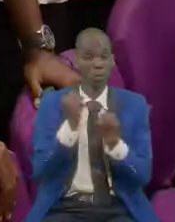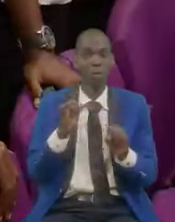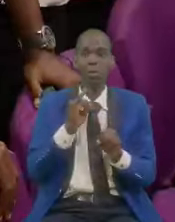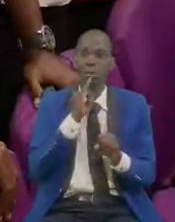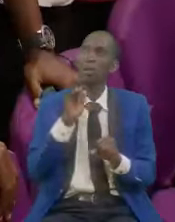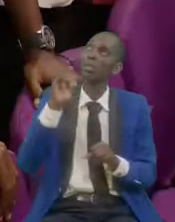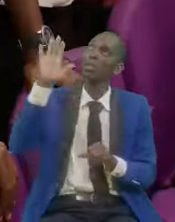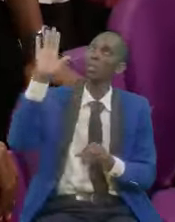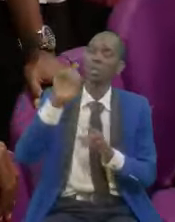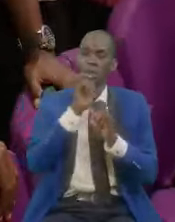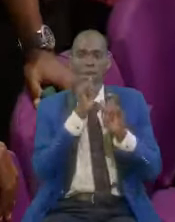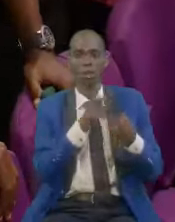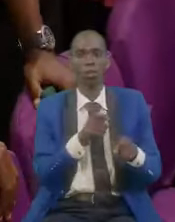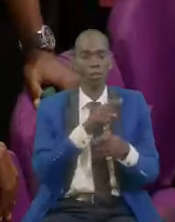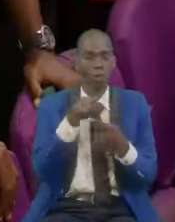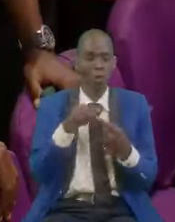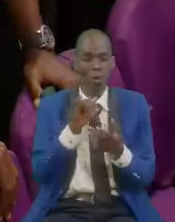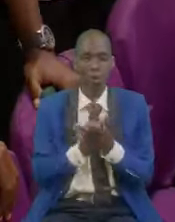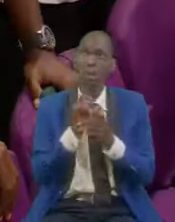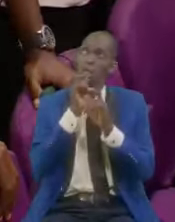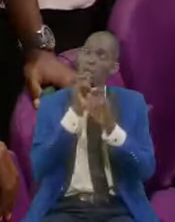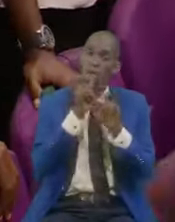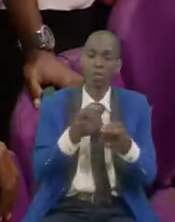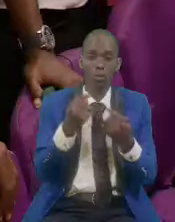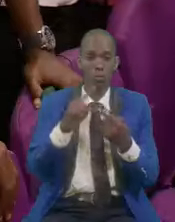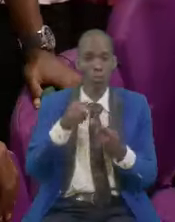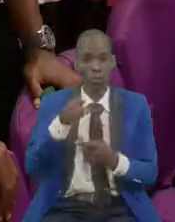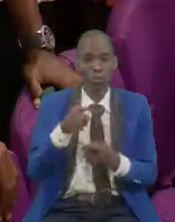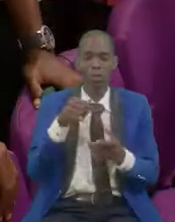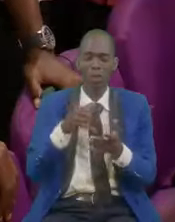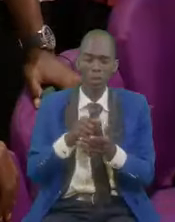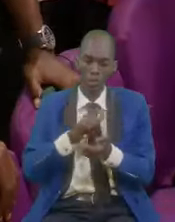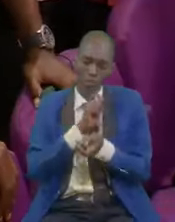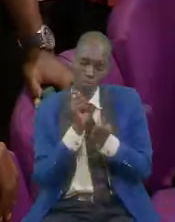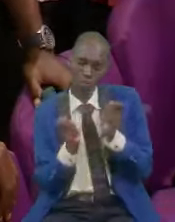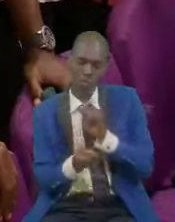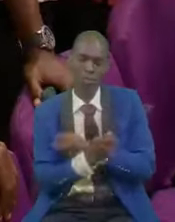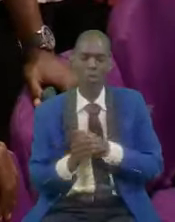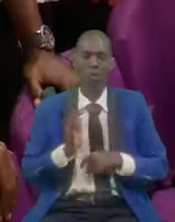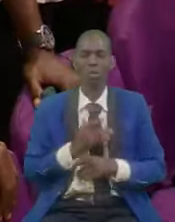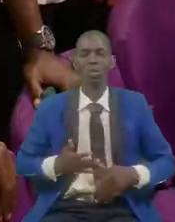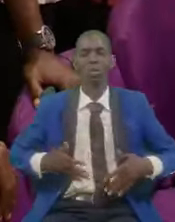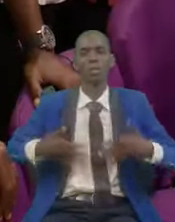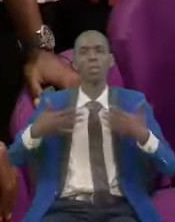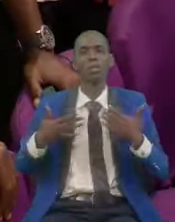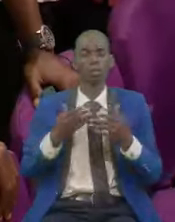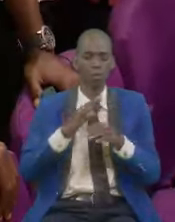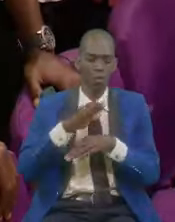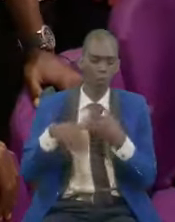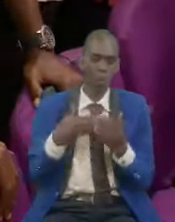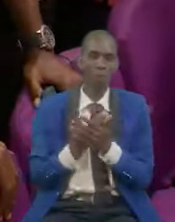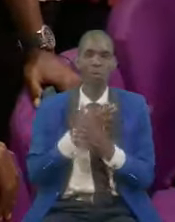When that gift comes in, it transforms our lives and changes us through and through.